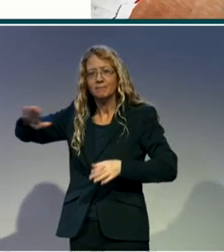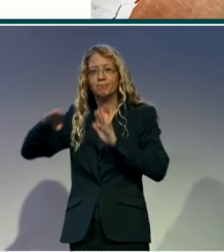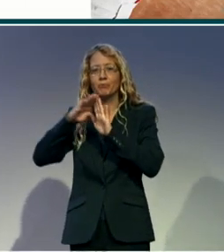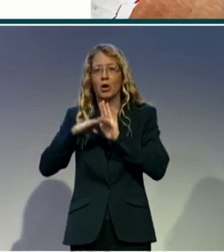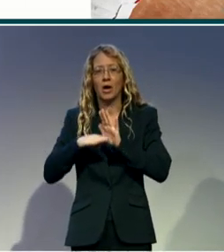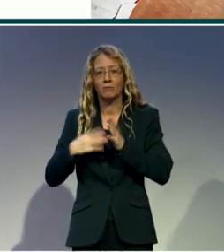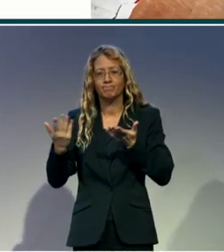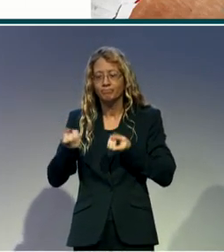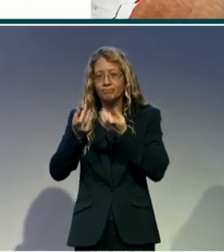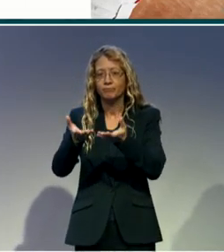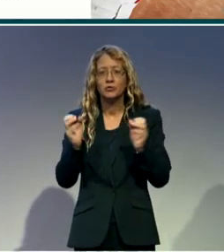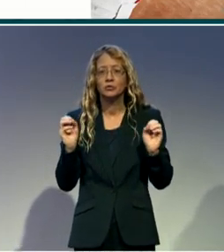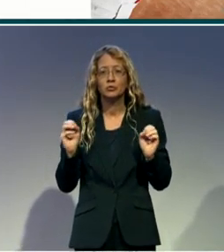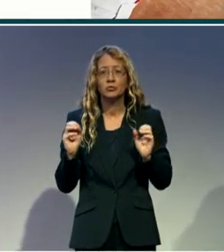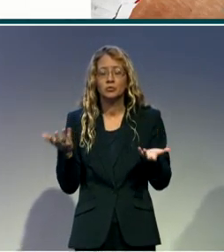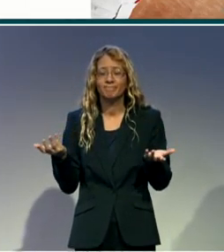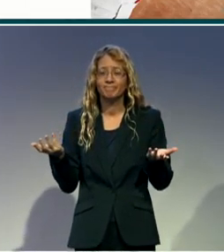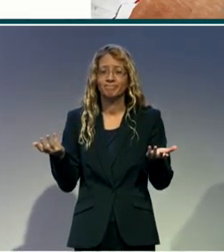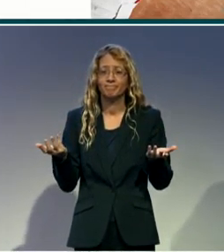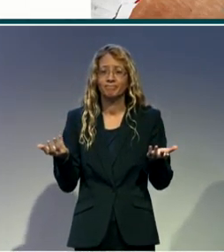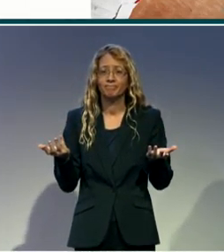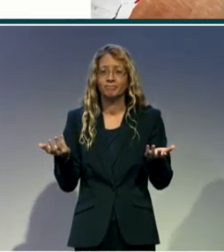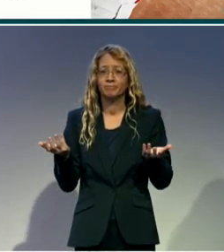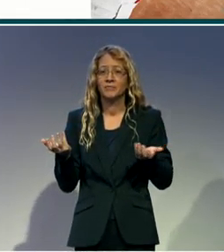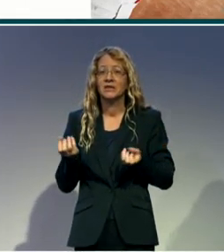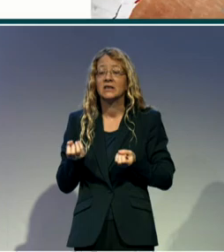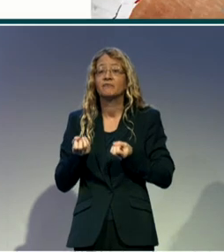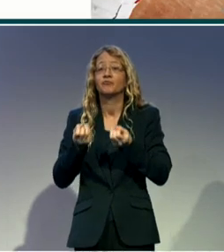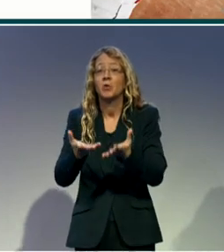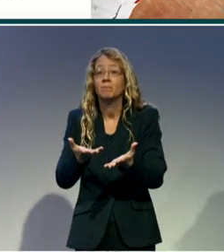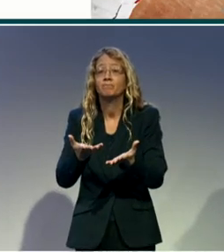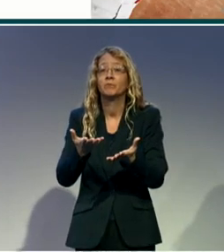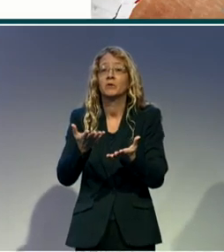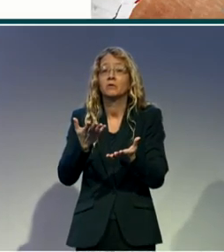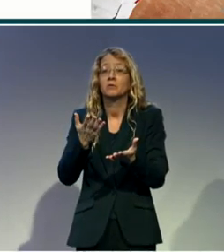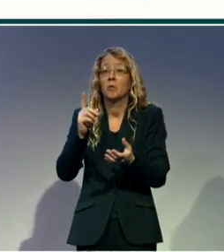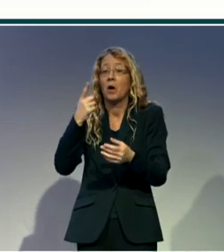information about enrolment and how to vote at the ballot box.